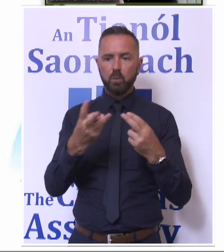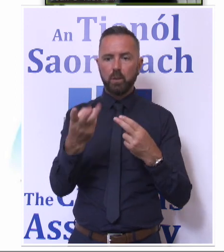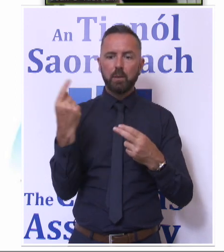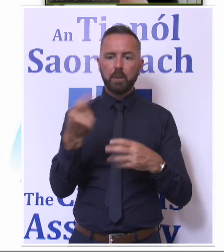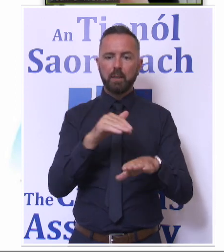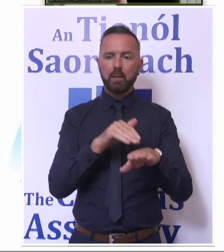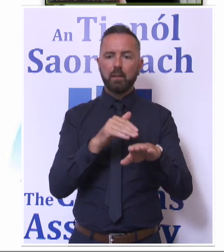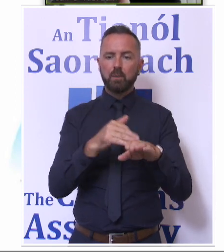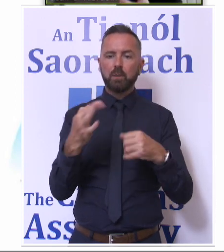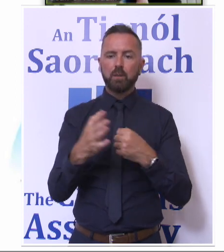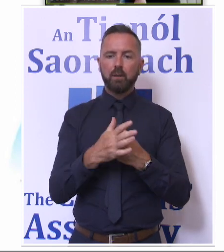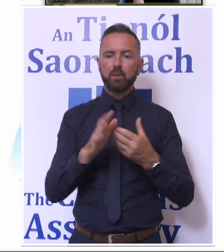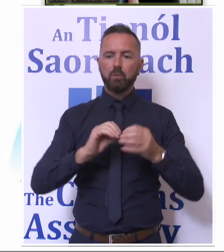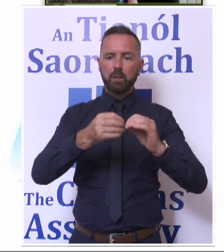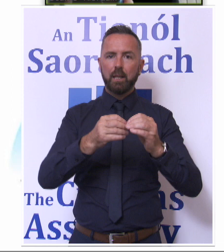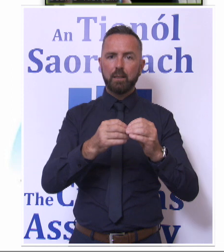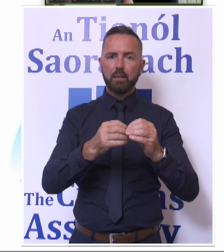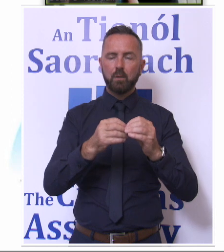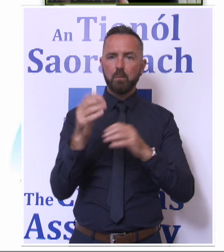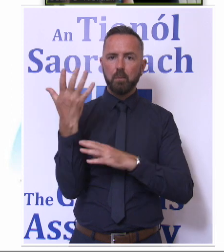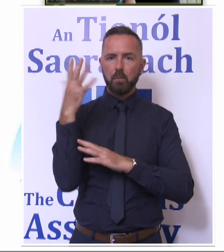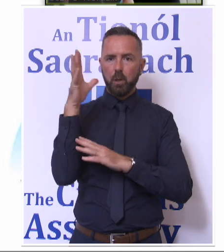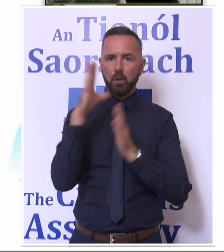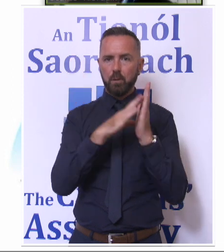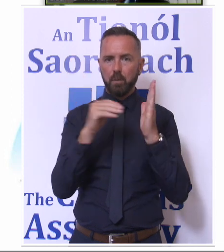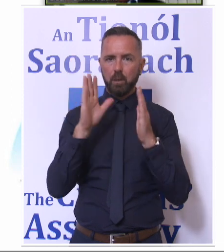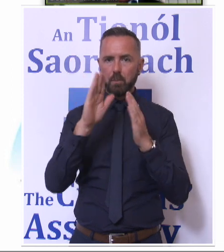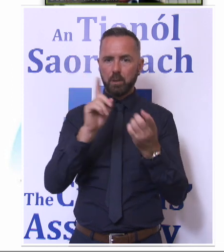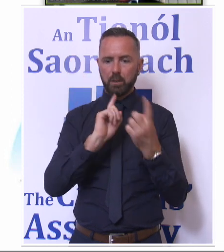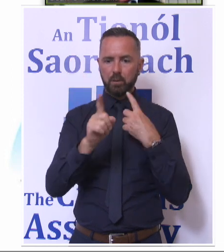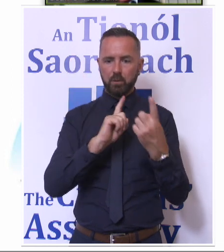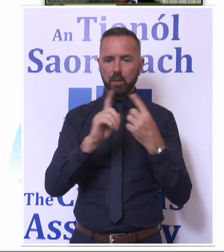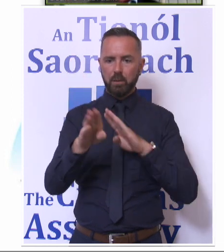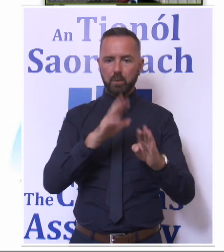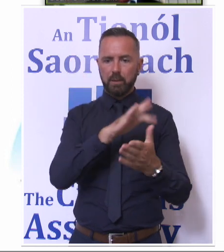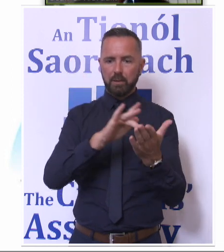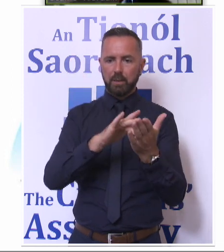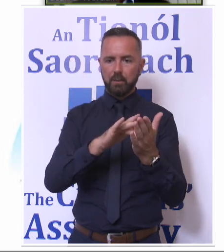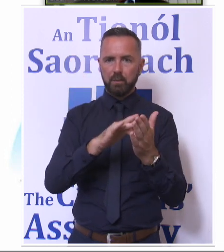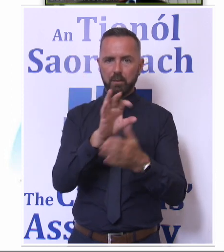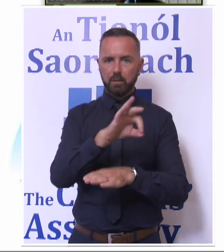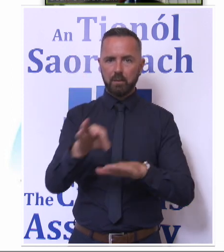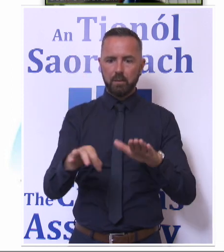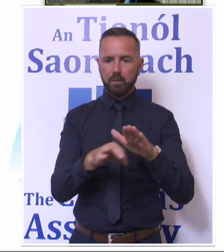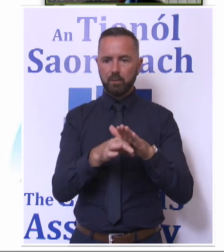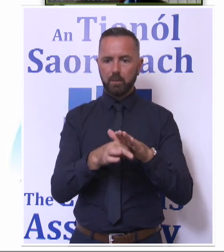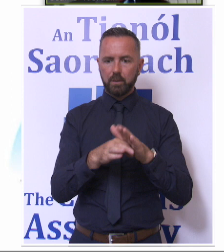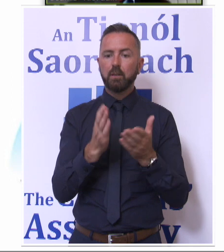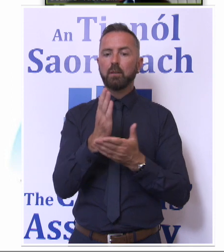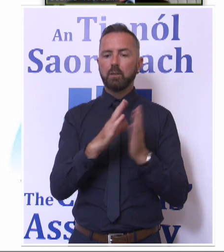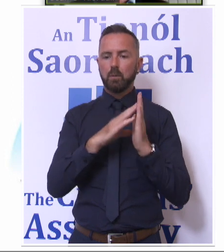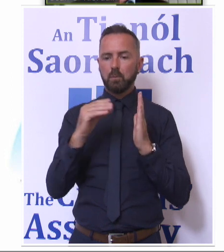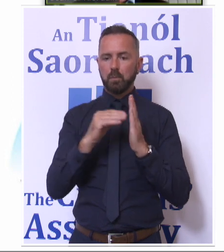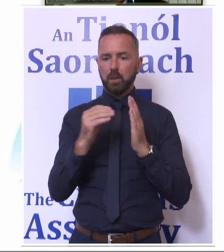of creating mayoral models that have to interact with central government. Now, some models actually place a